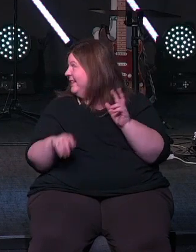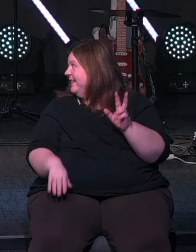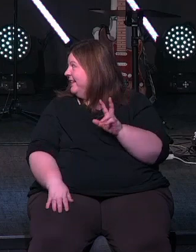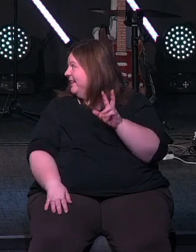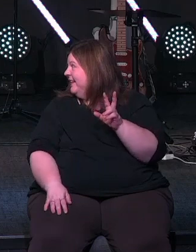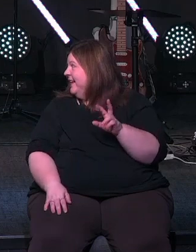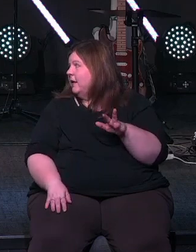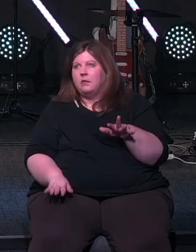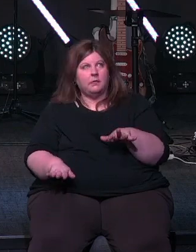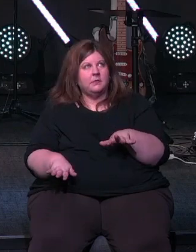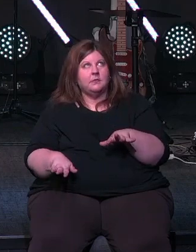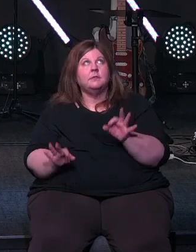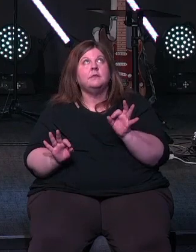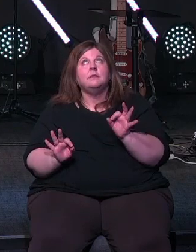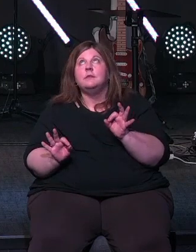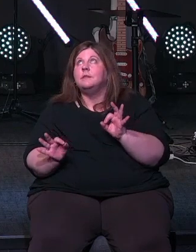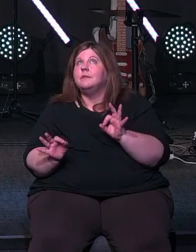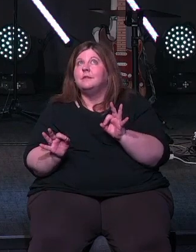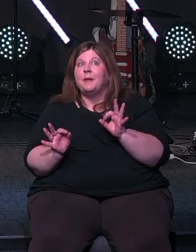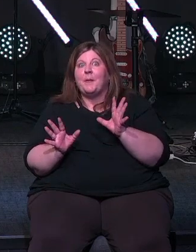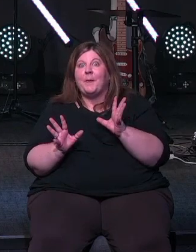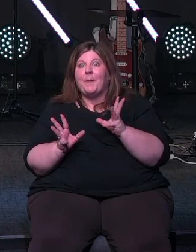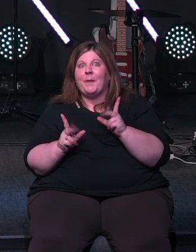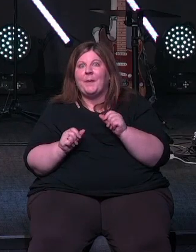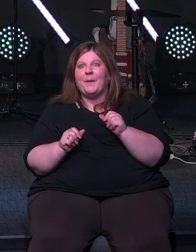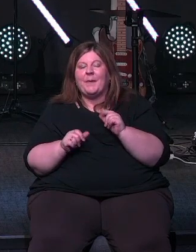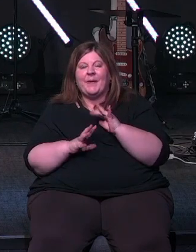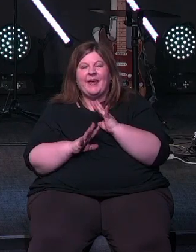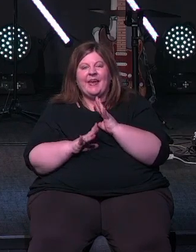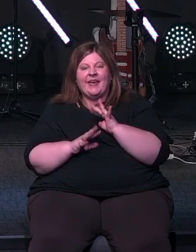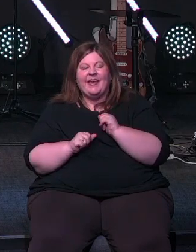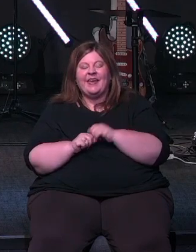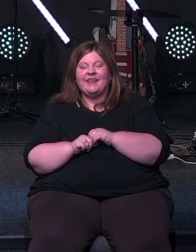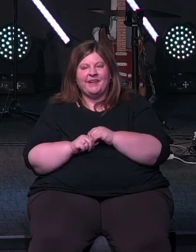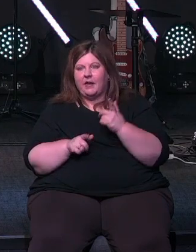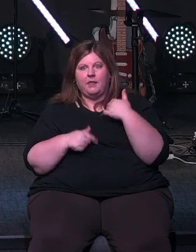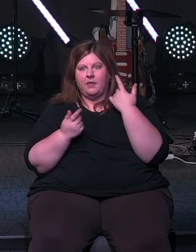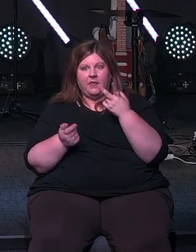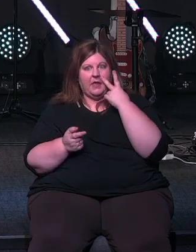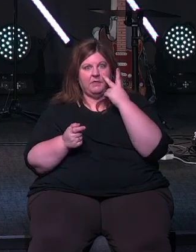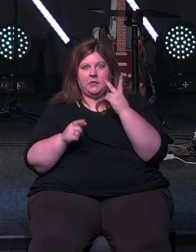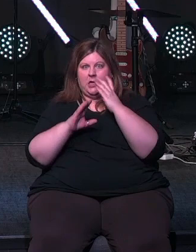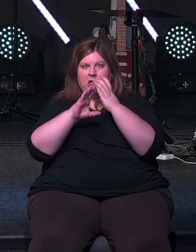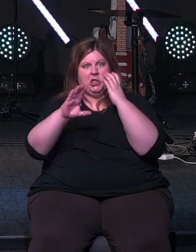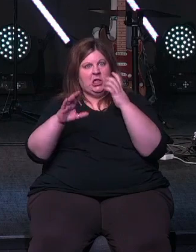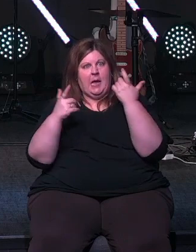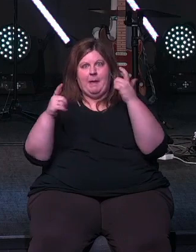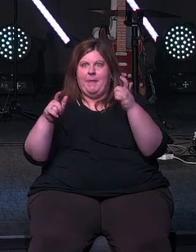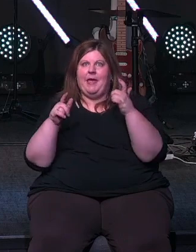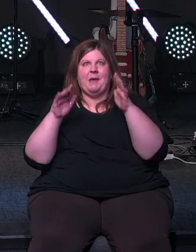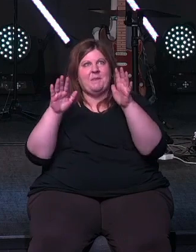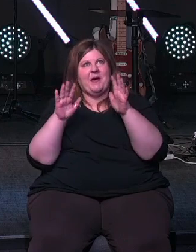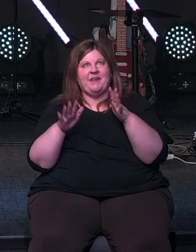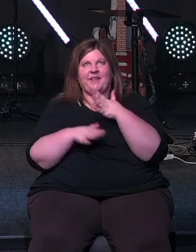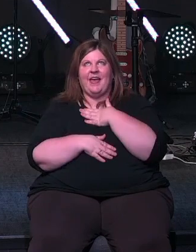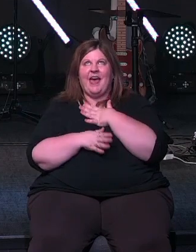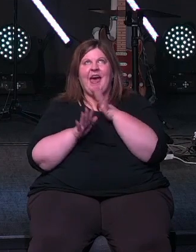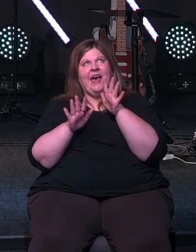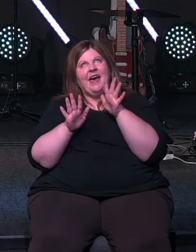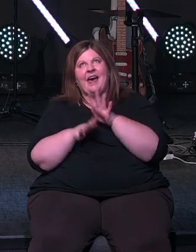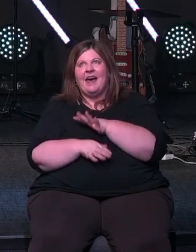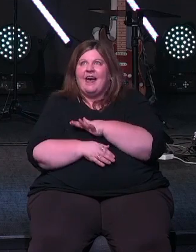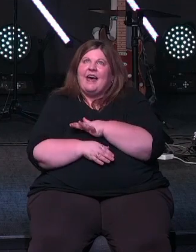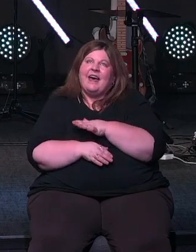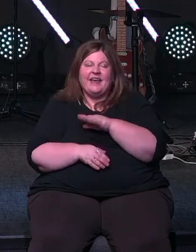like these kids were in heaven. I mean, that's the only time they had ever seen something this big, this wonderful, this magnificent,